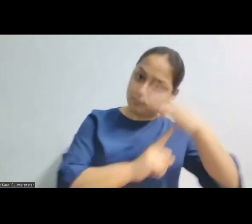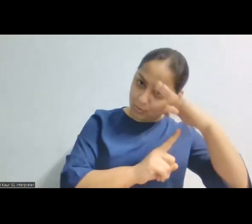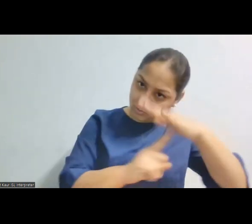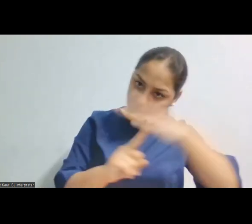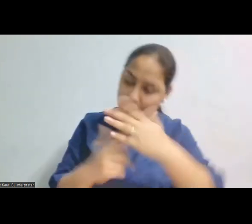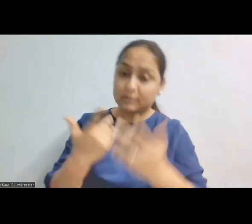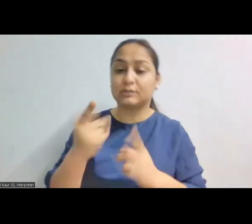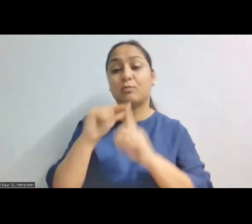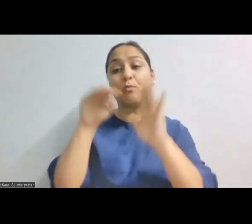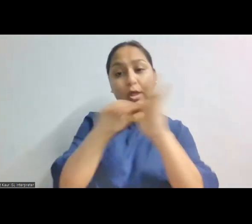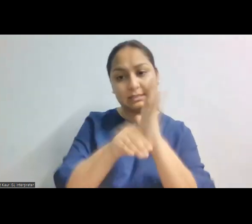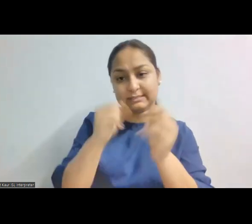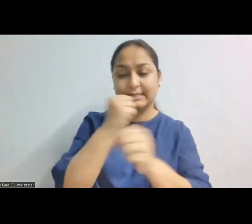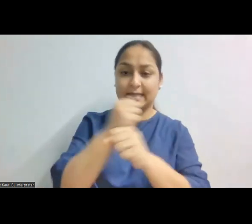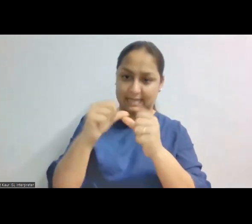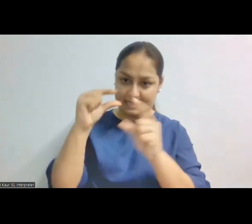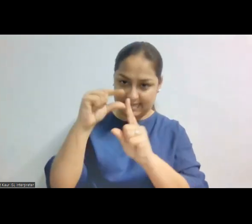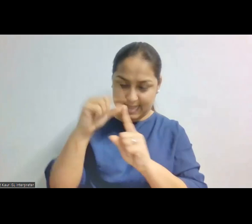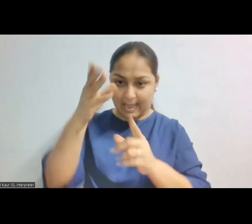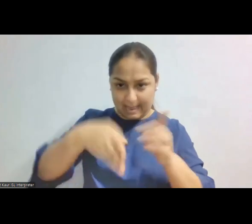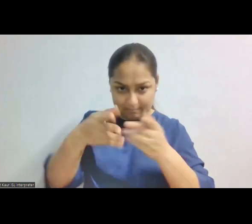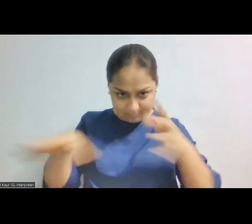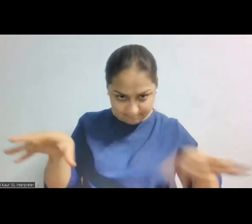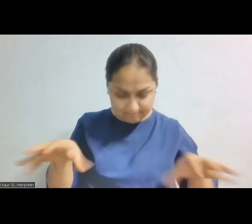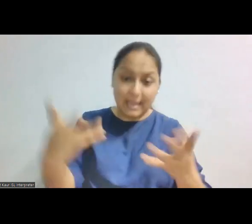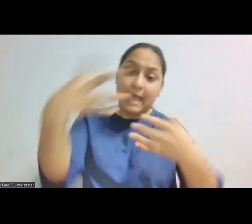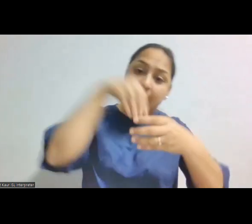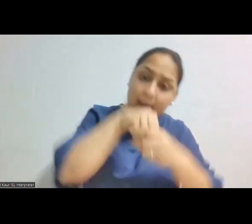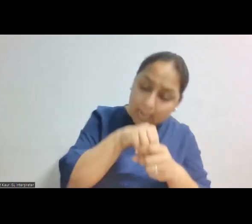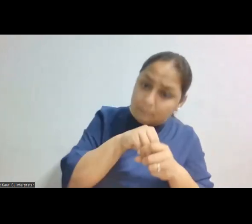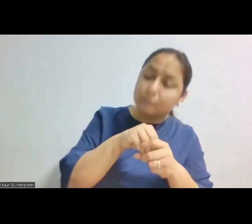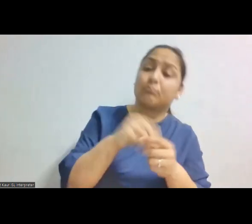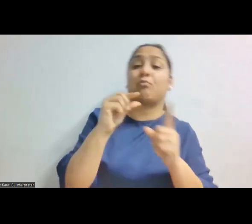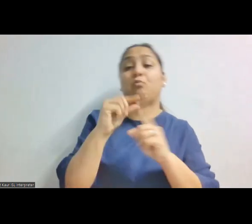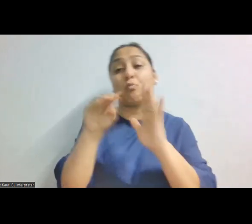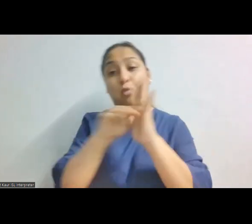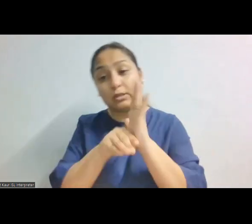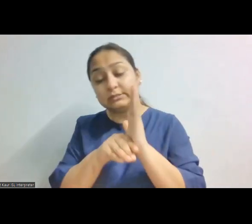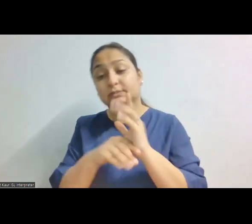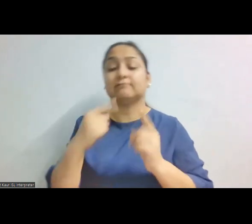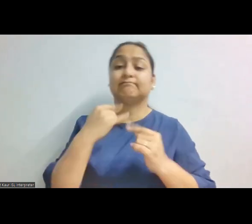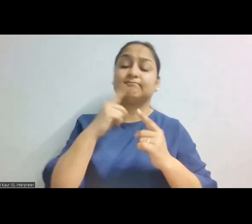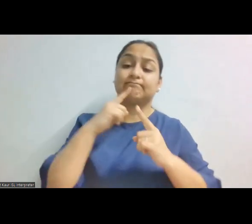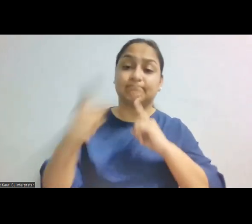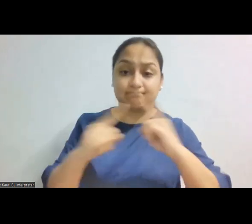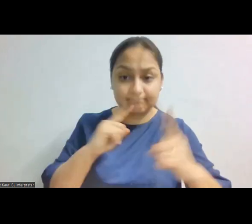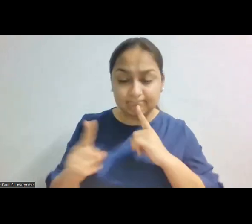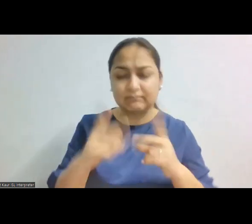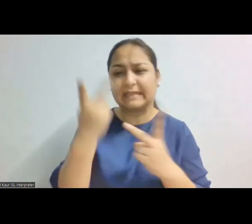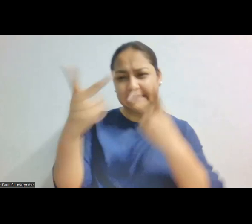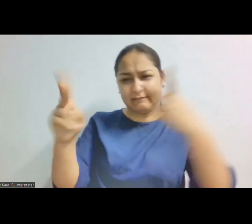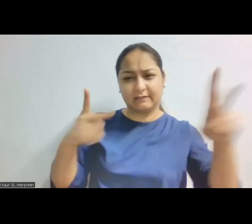policy gaps, and adaptive policy recommendations for relevant